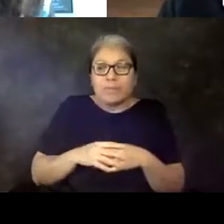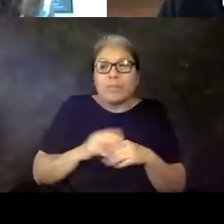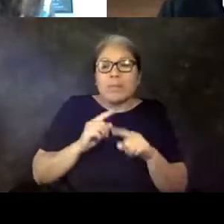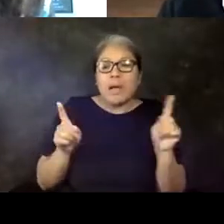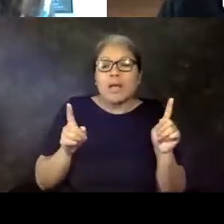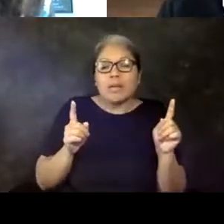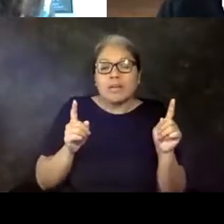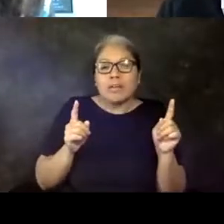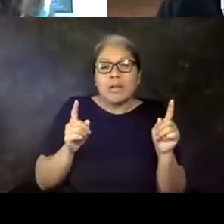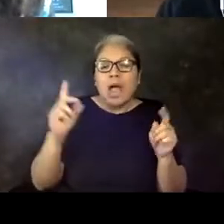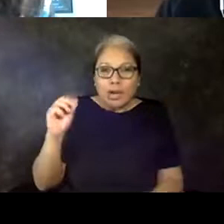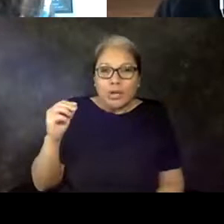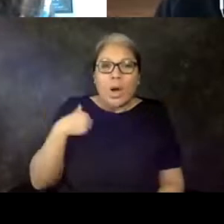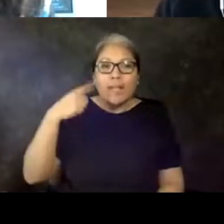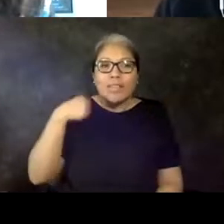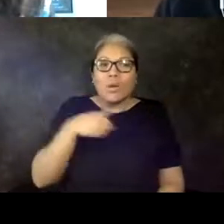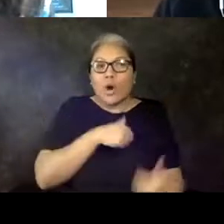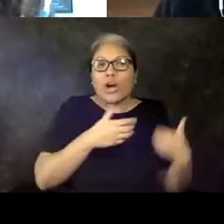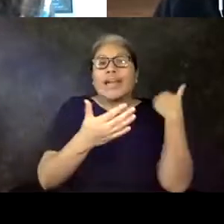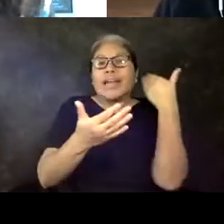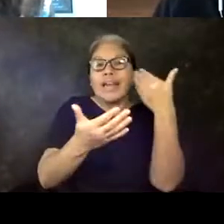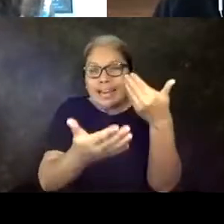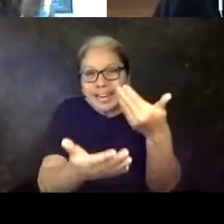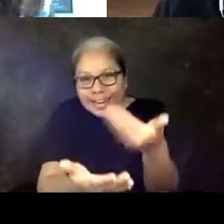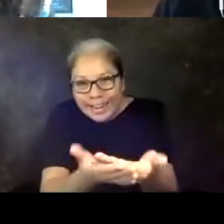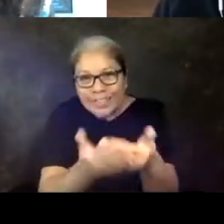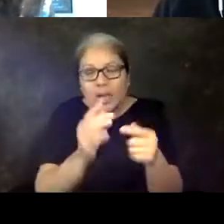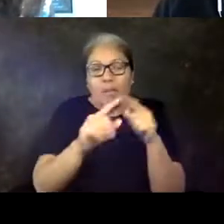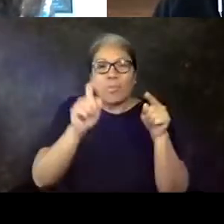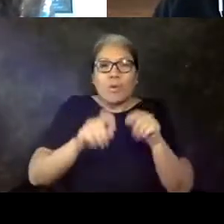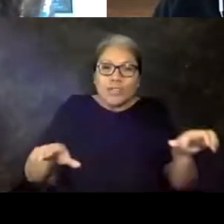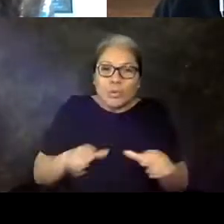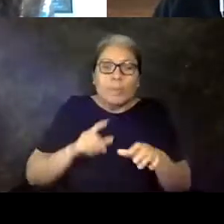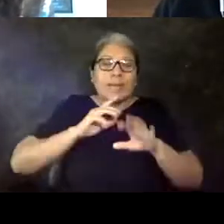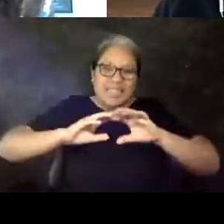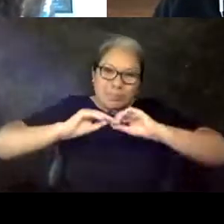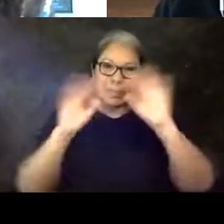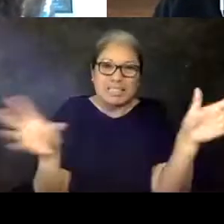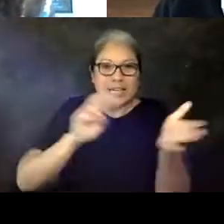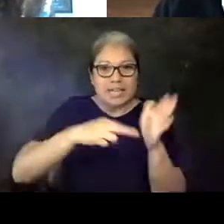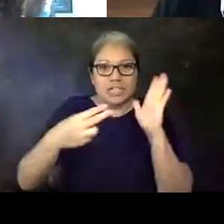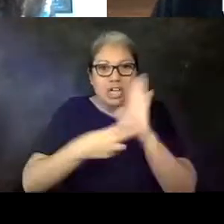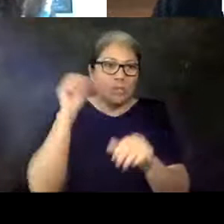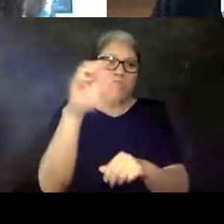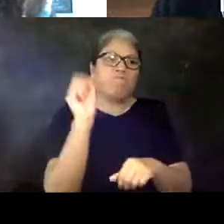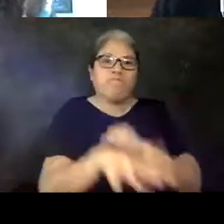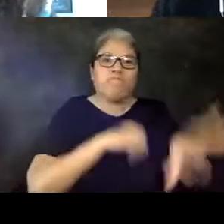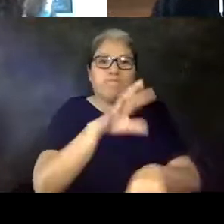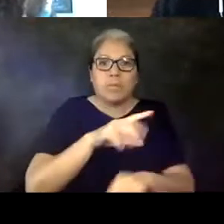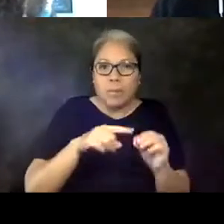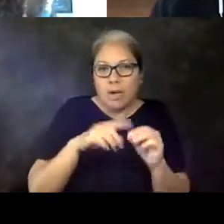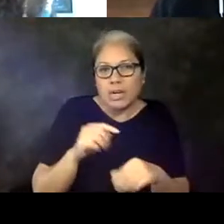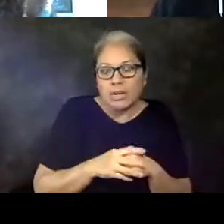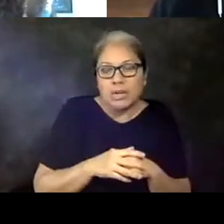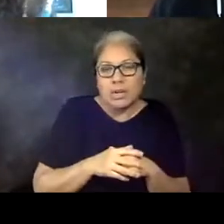So I do. I think we're getting there, but we got to keep being really explicit and really intentional about it. I don't think we're